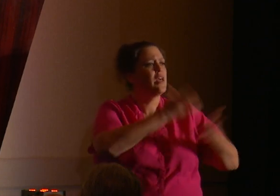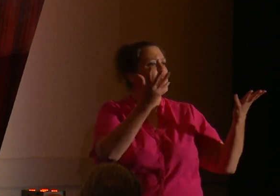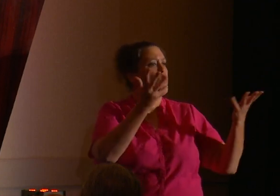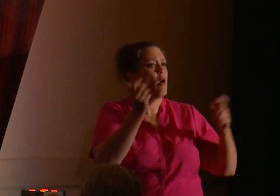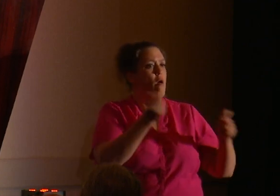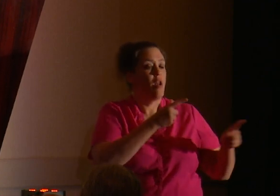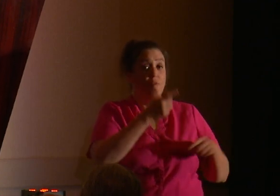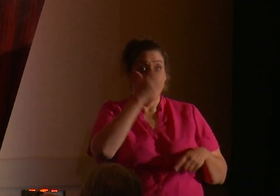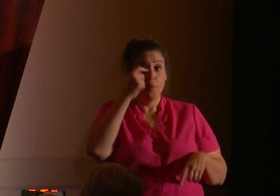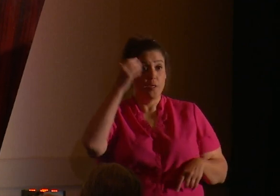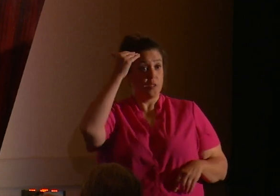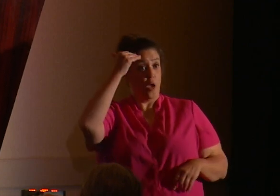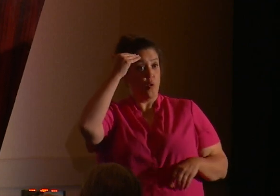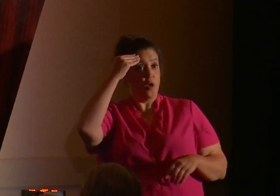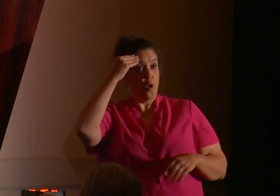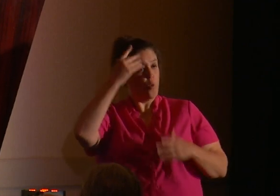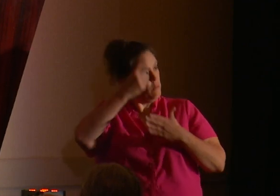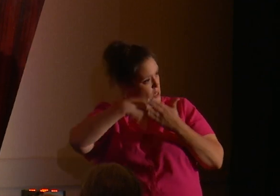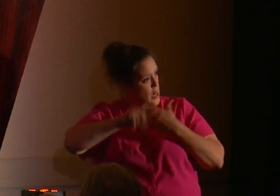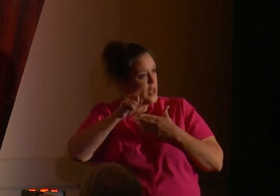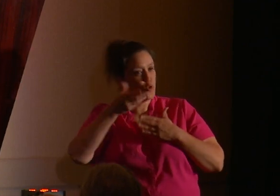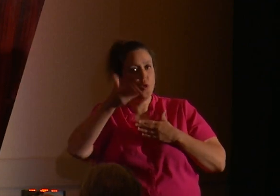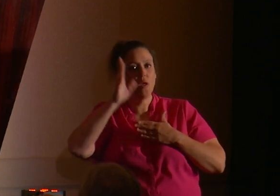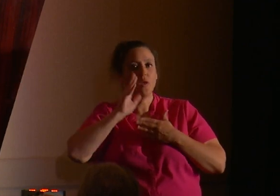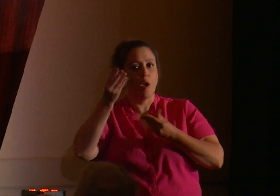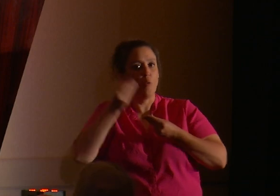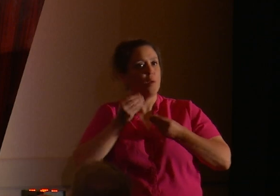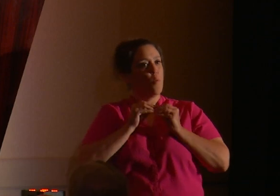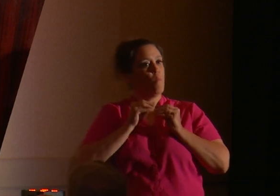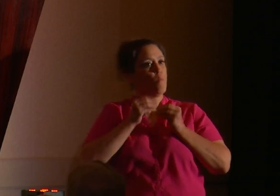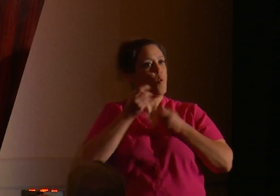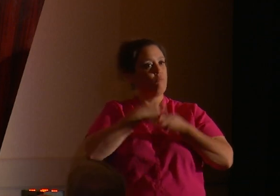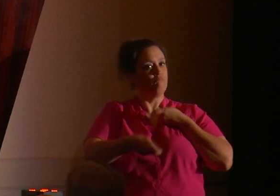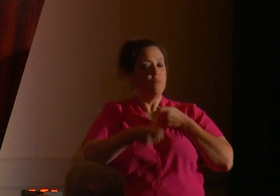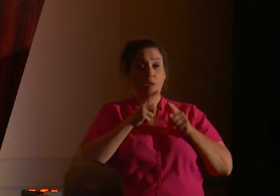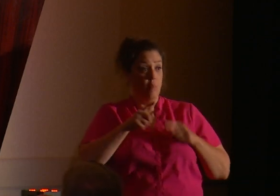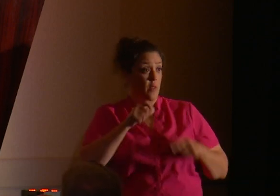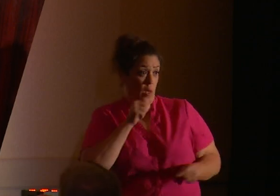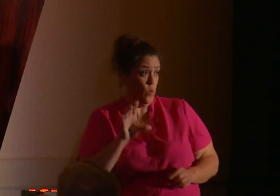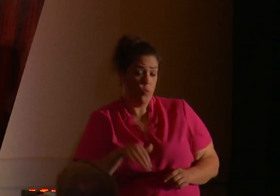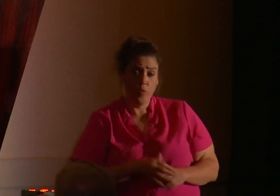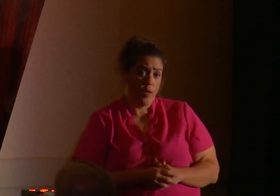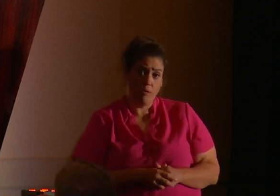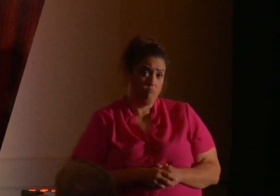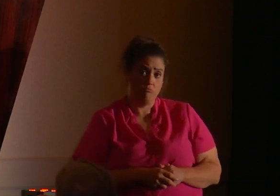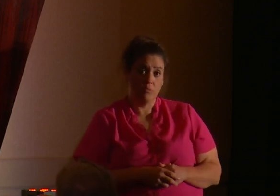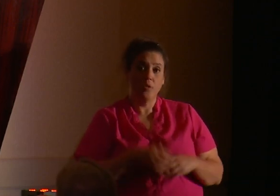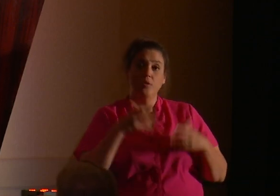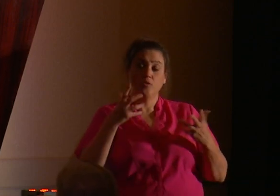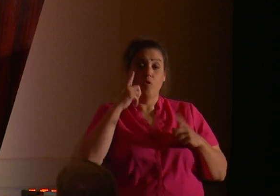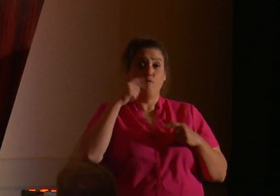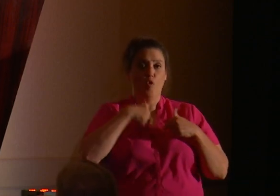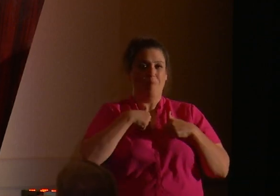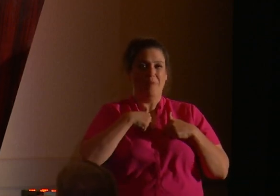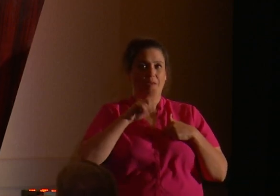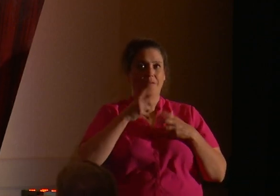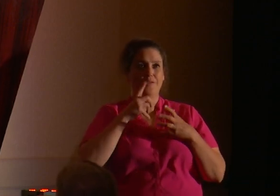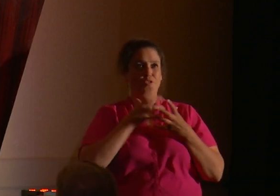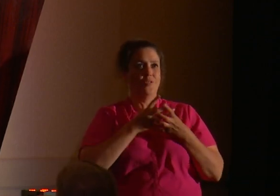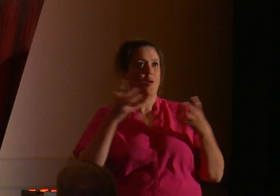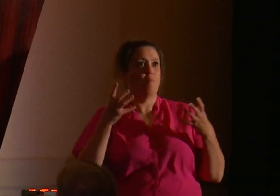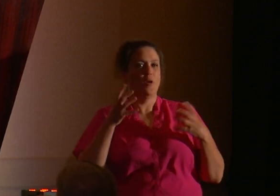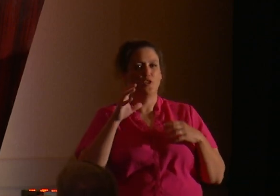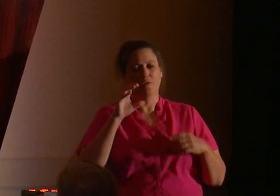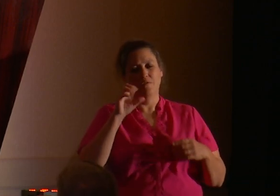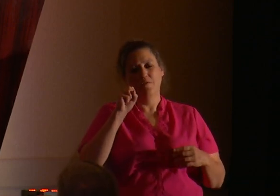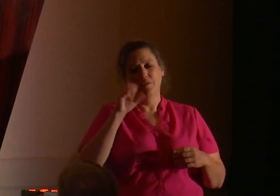I know by next week, God would just replenish it. But they don't do that. So for me, they're just a bunch of